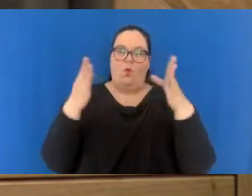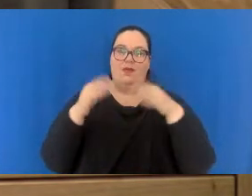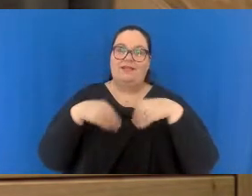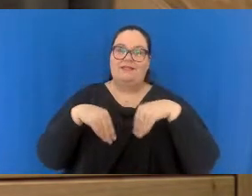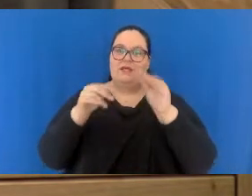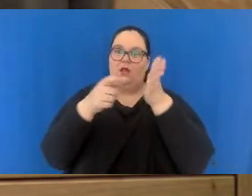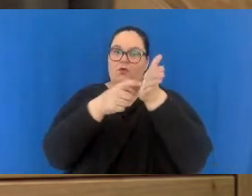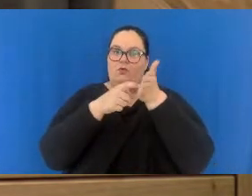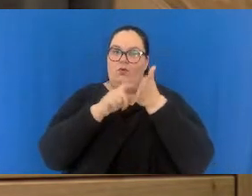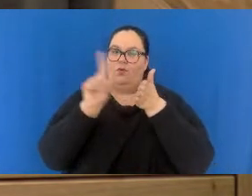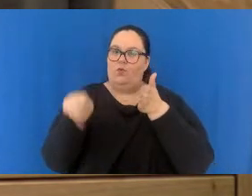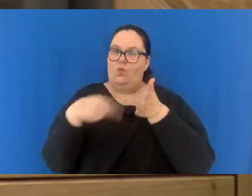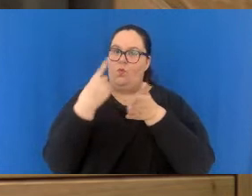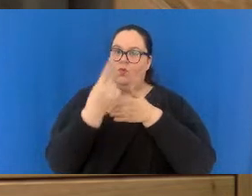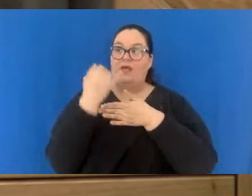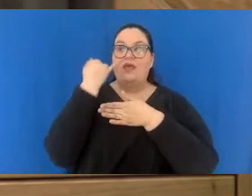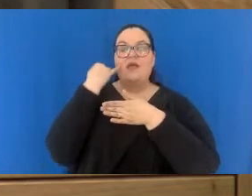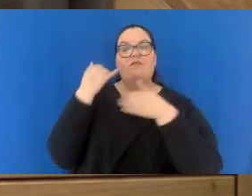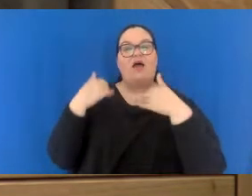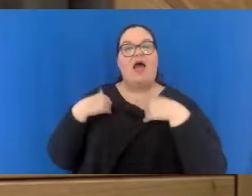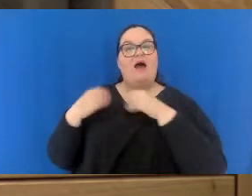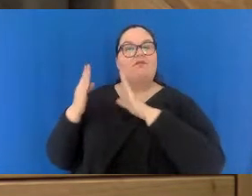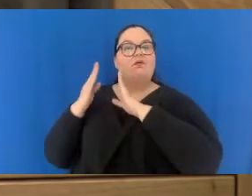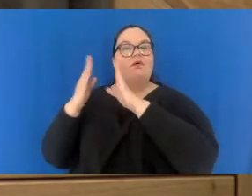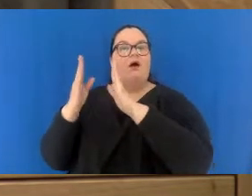in stores or through curbside pickup.